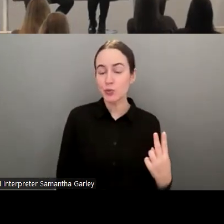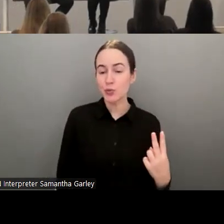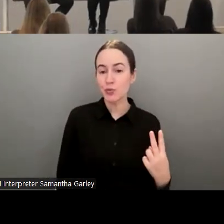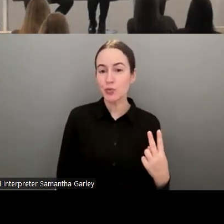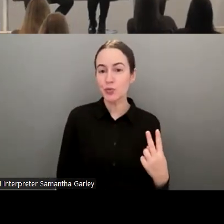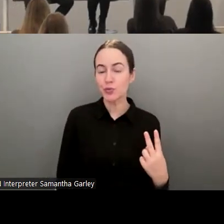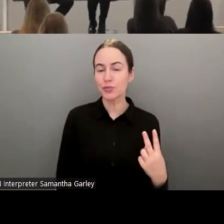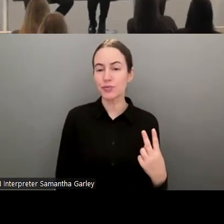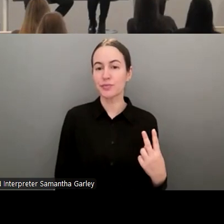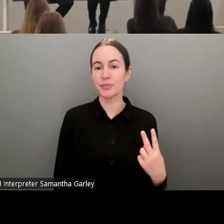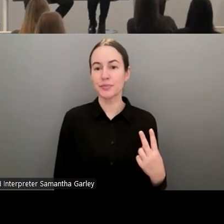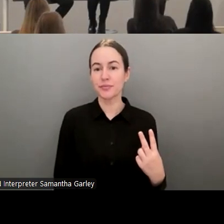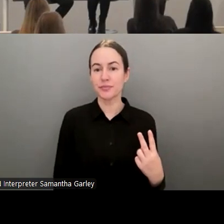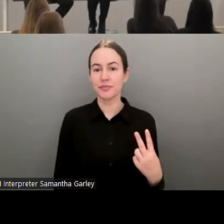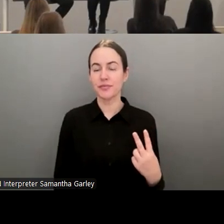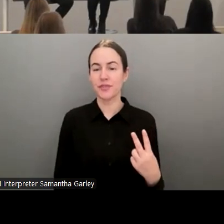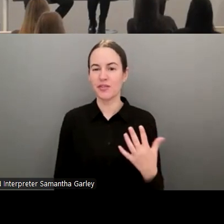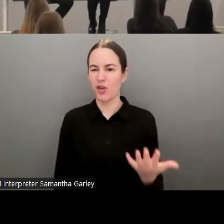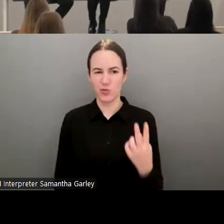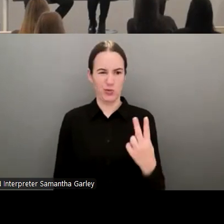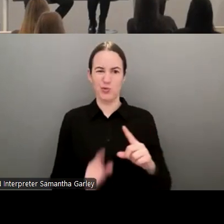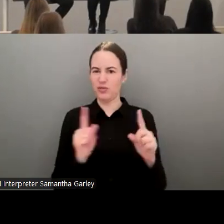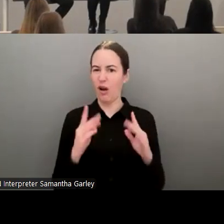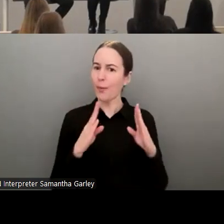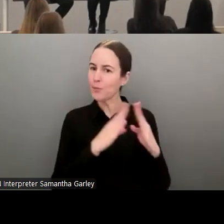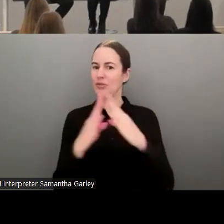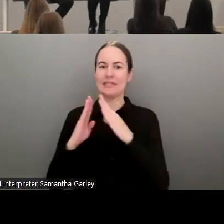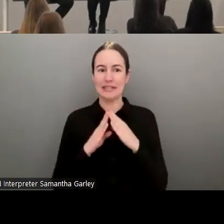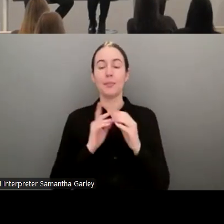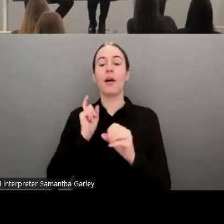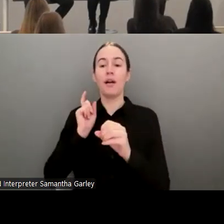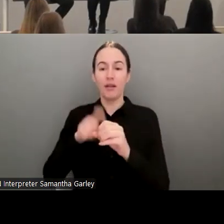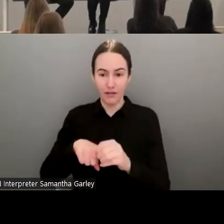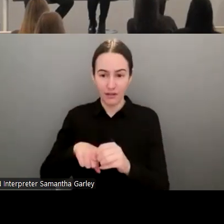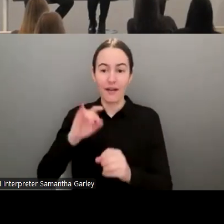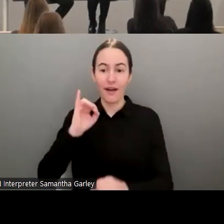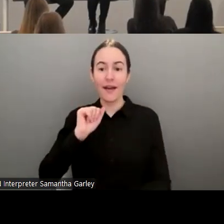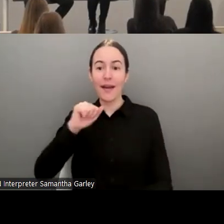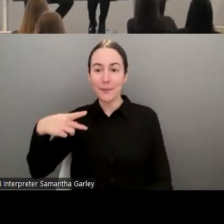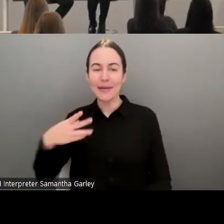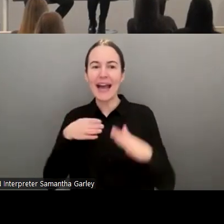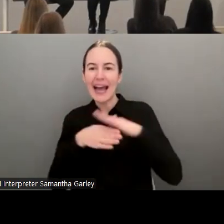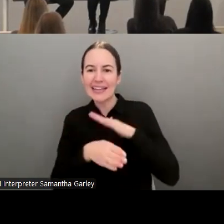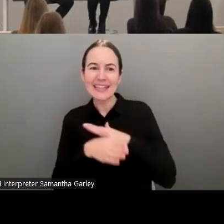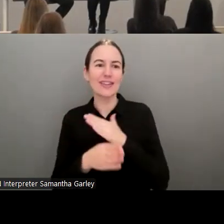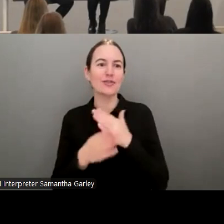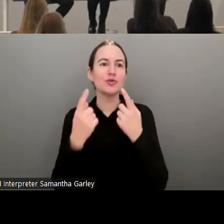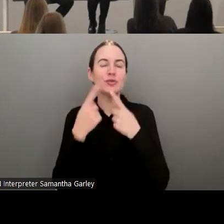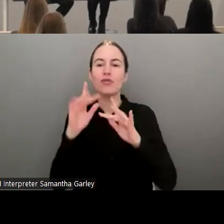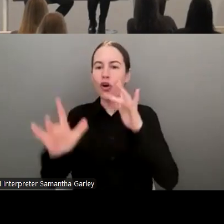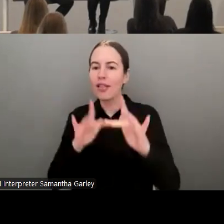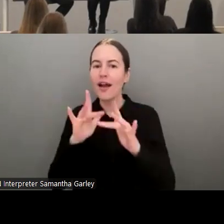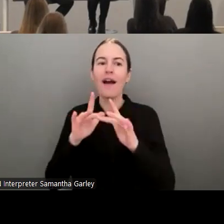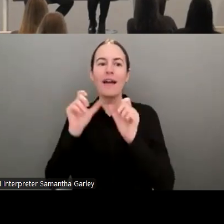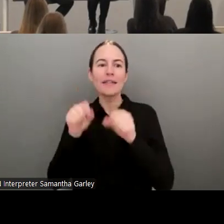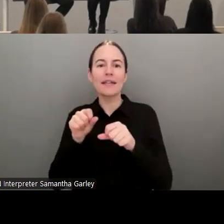a proper community. And when joining IAAP, then you get access to the forums. You can ask questions there and get support